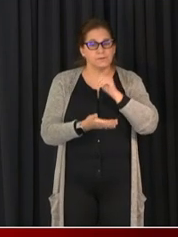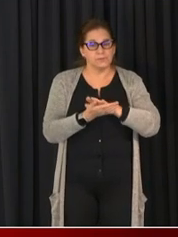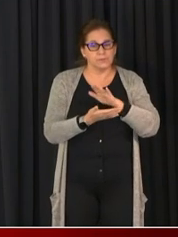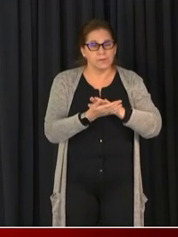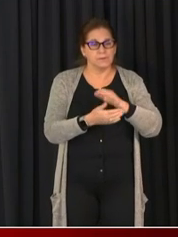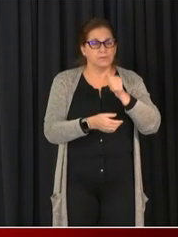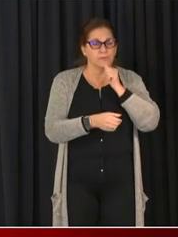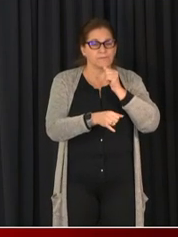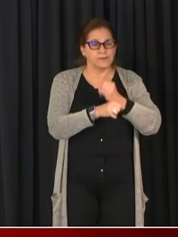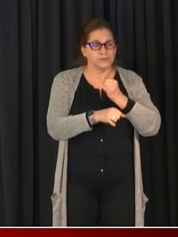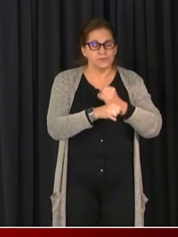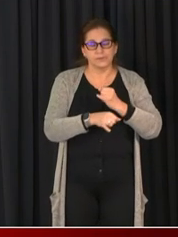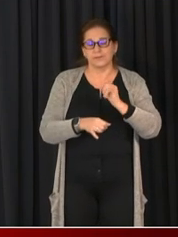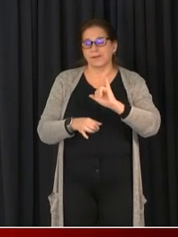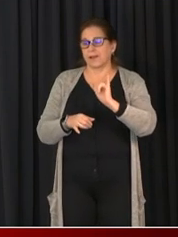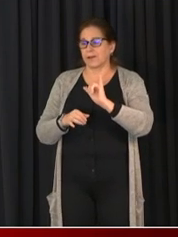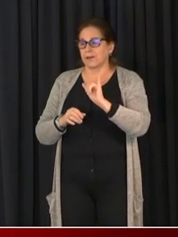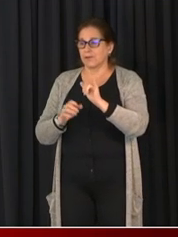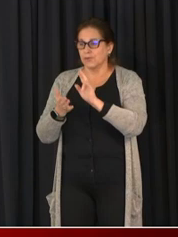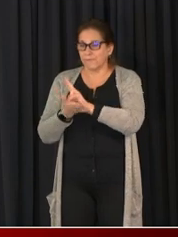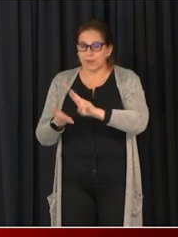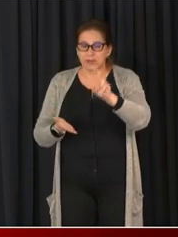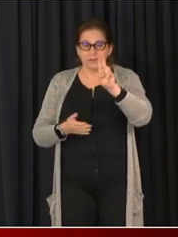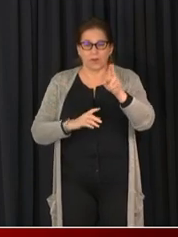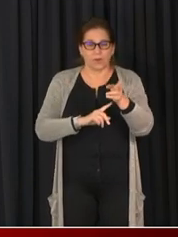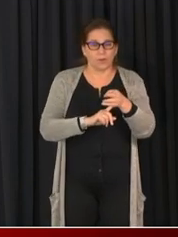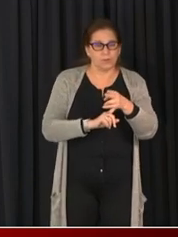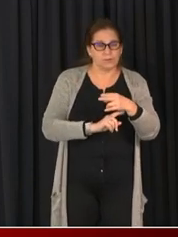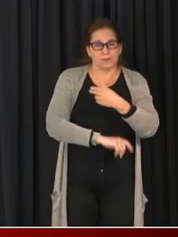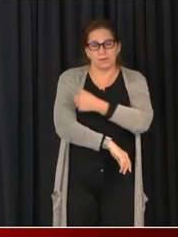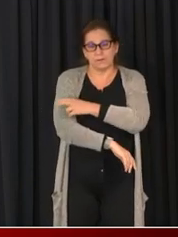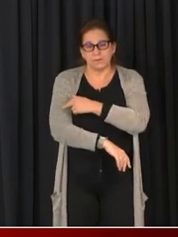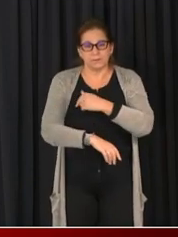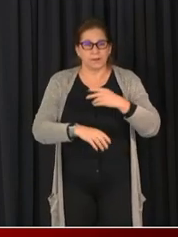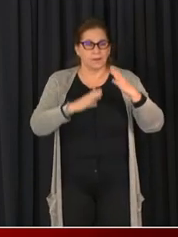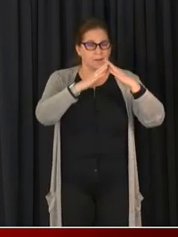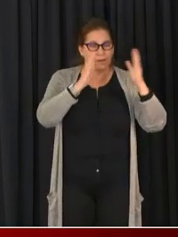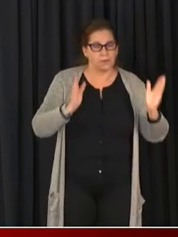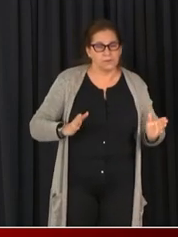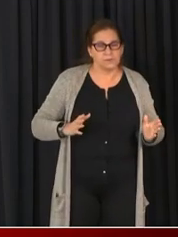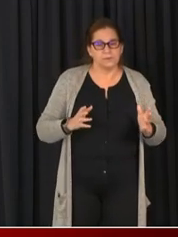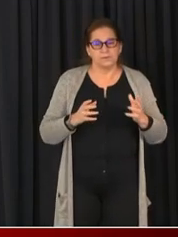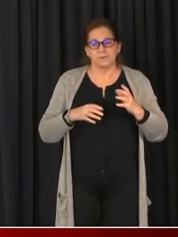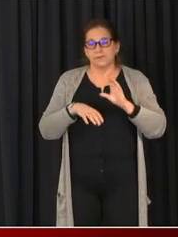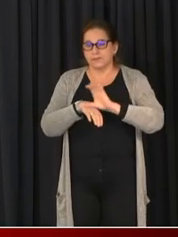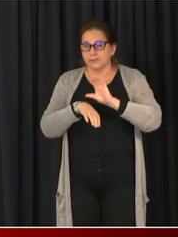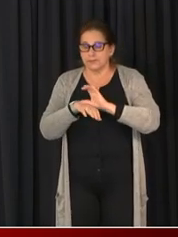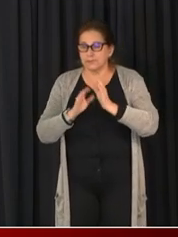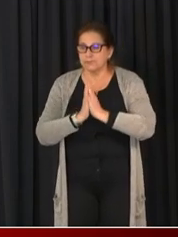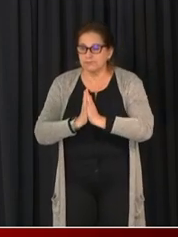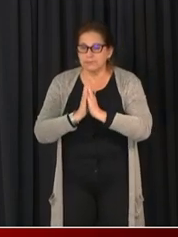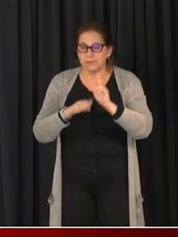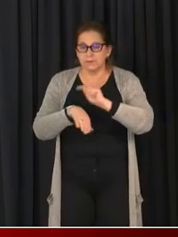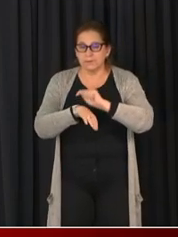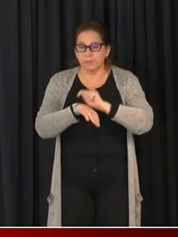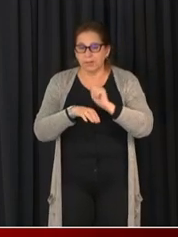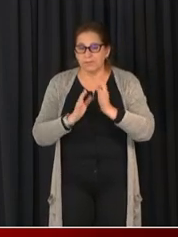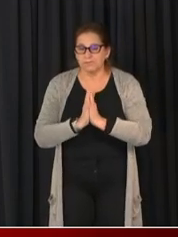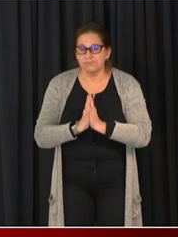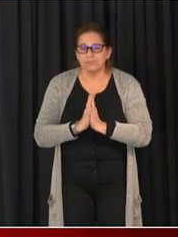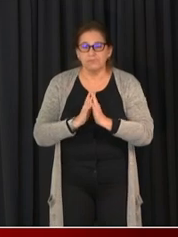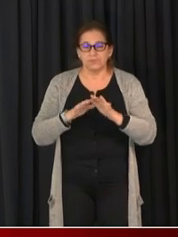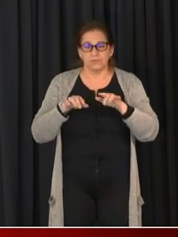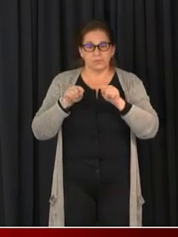hotels, hospitals, congregate care facilities, and houses of worship will be able to ask visitors about their